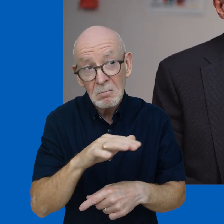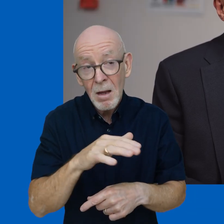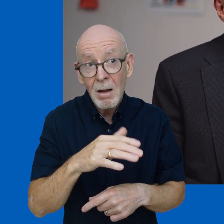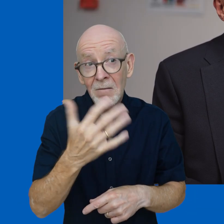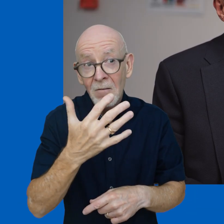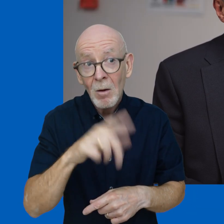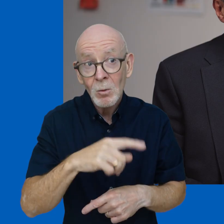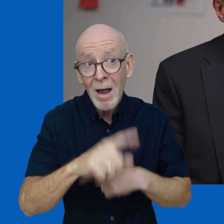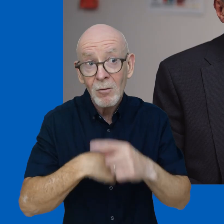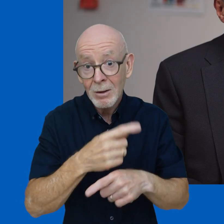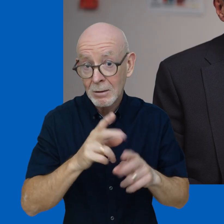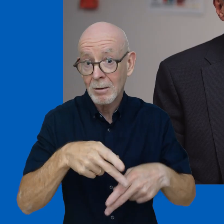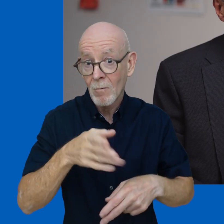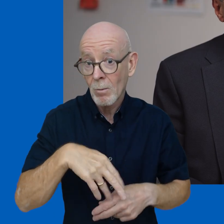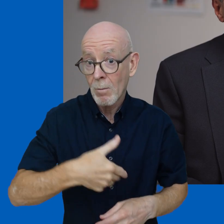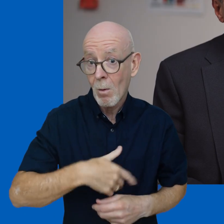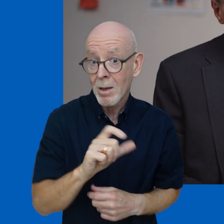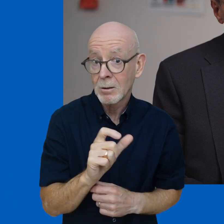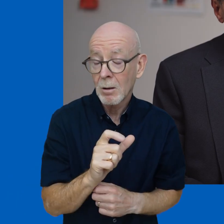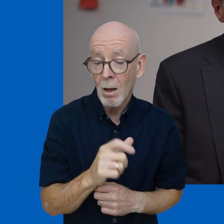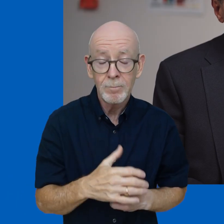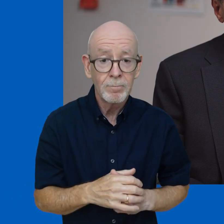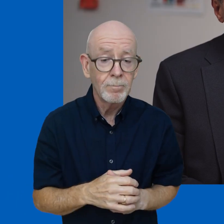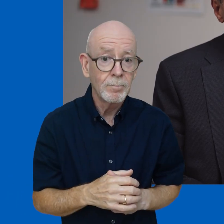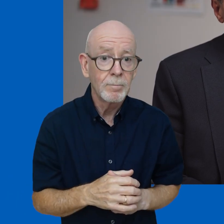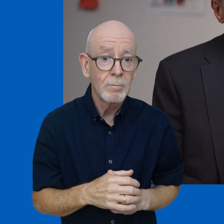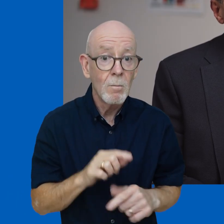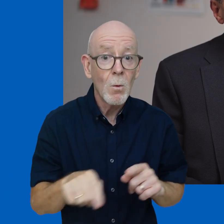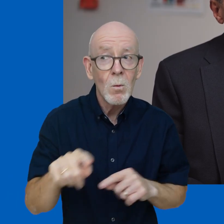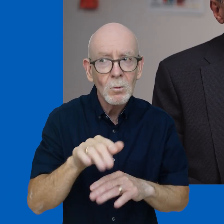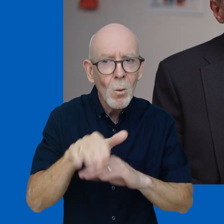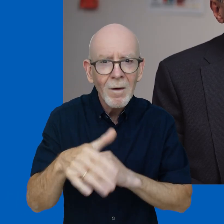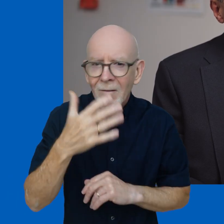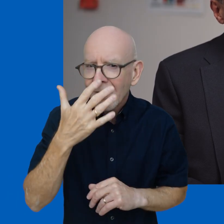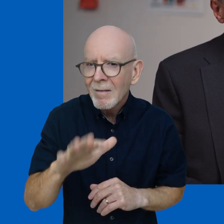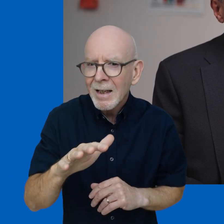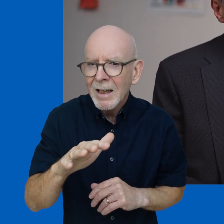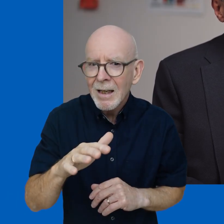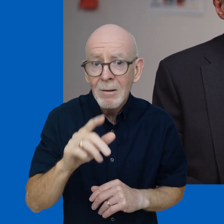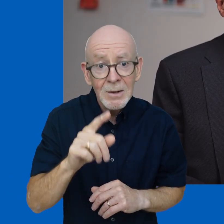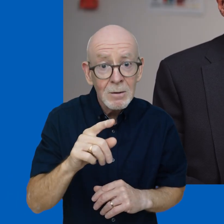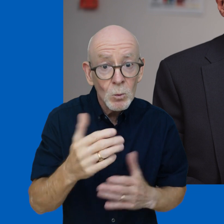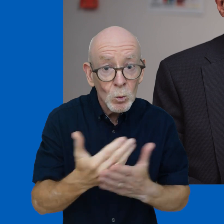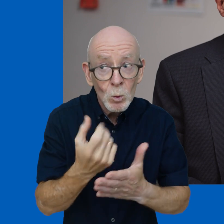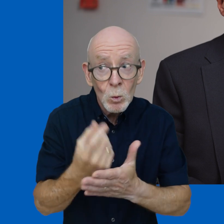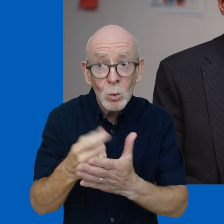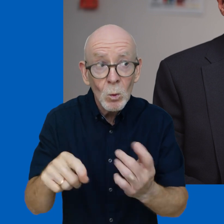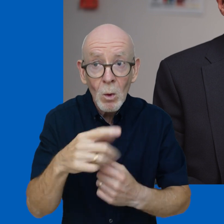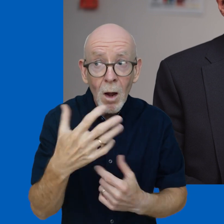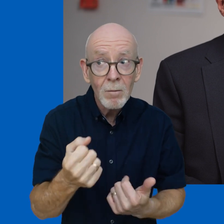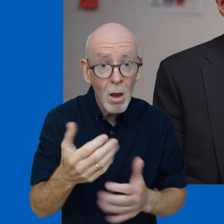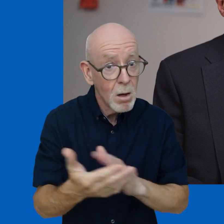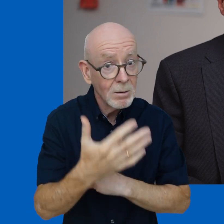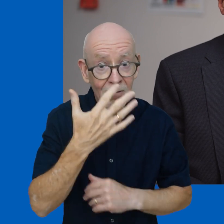over 15,000 die each year from this. Most are in those over 50, but new cases are also